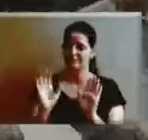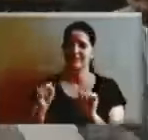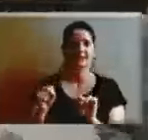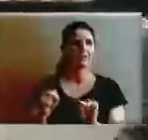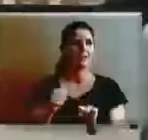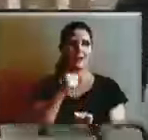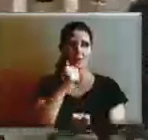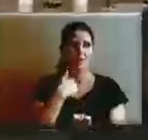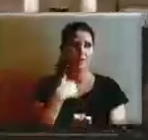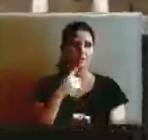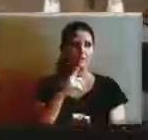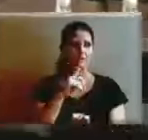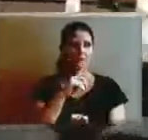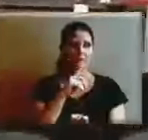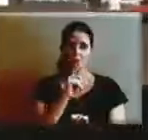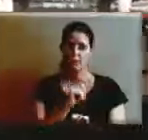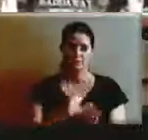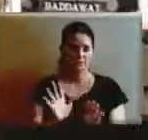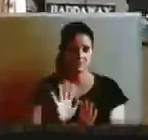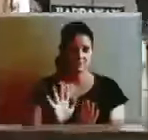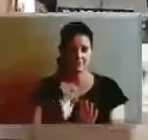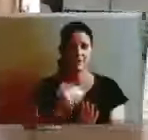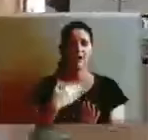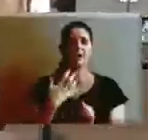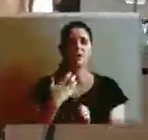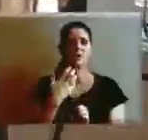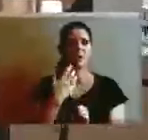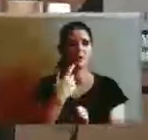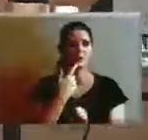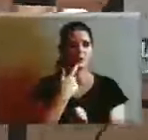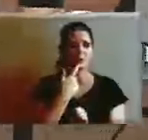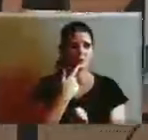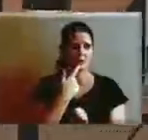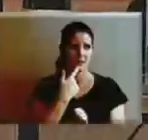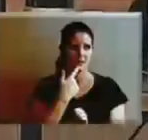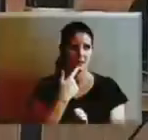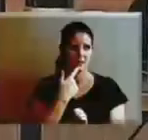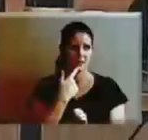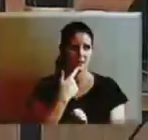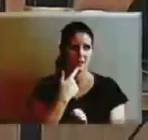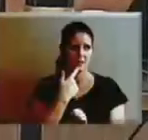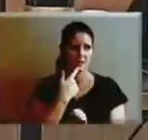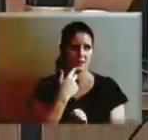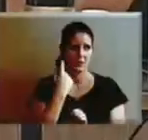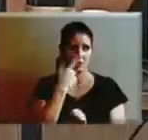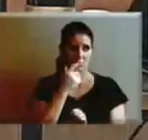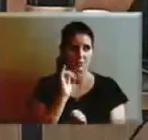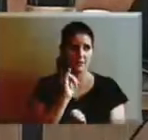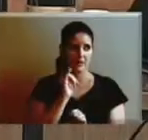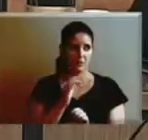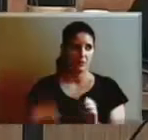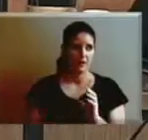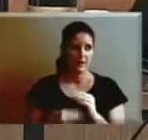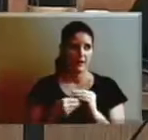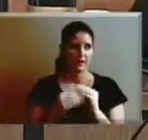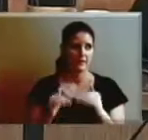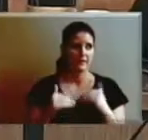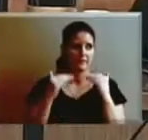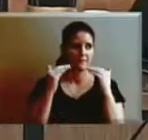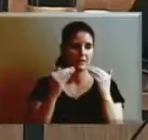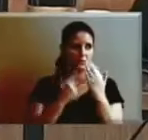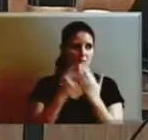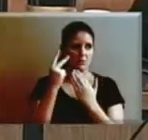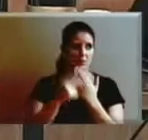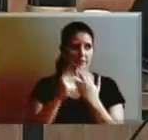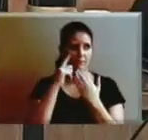or anything. I just wanted to acknowledge that looks like we are adding the advanced program to all schools as of